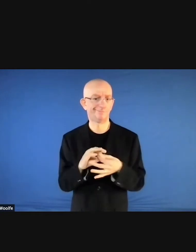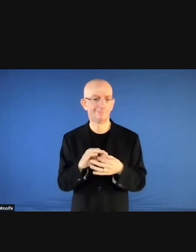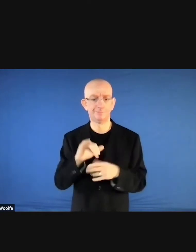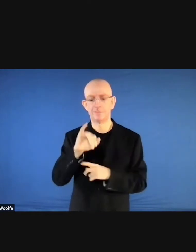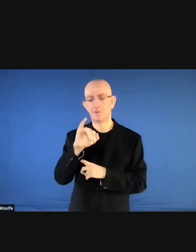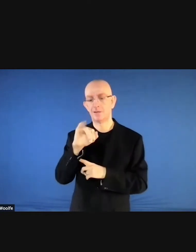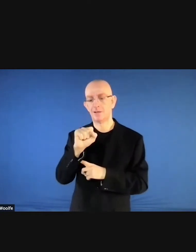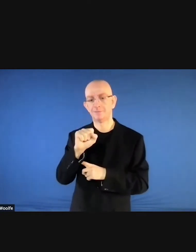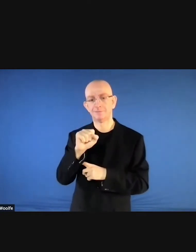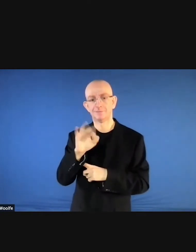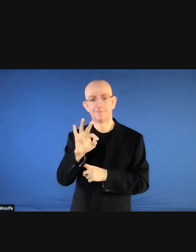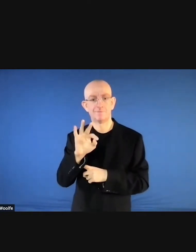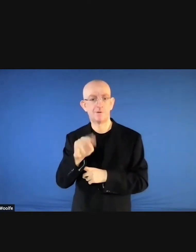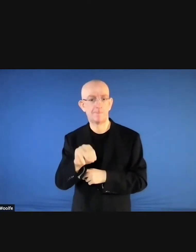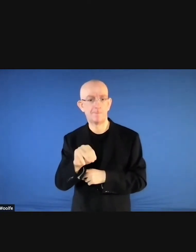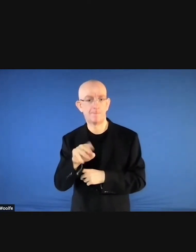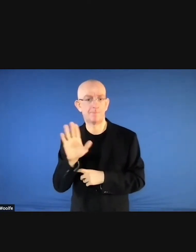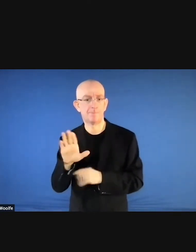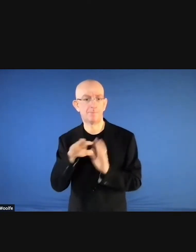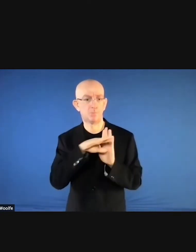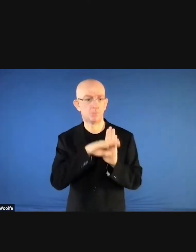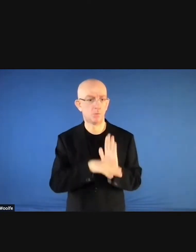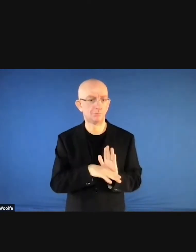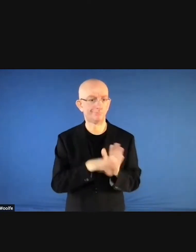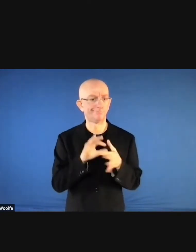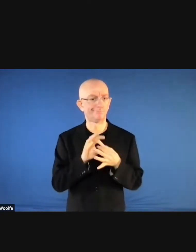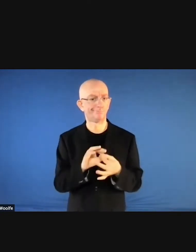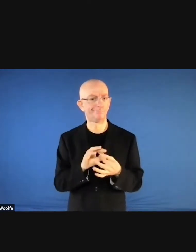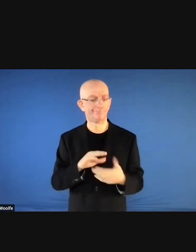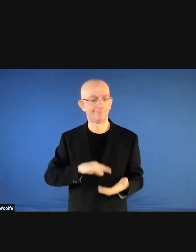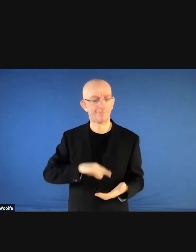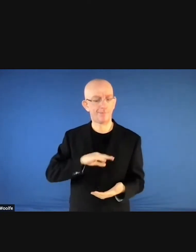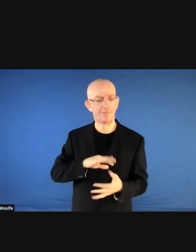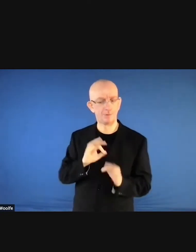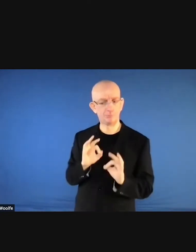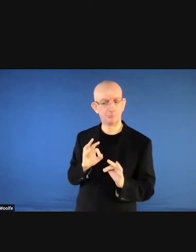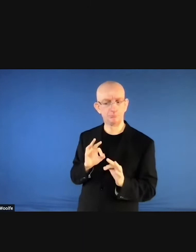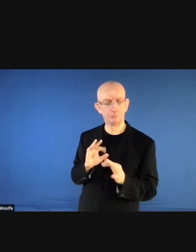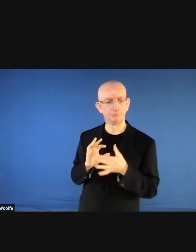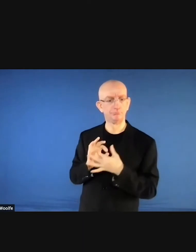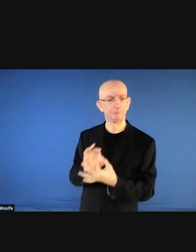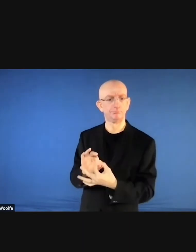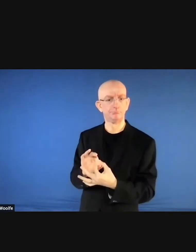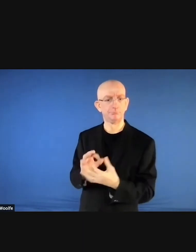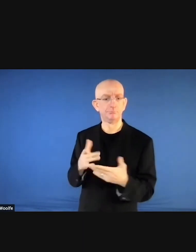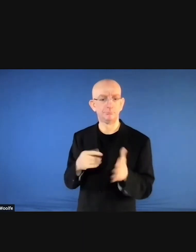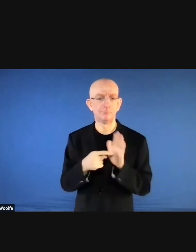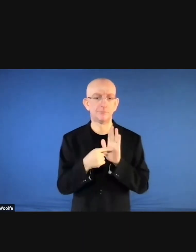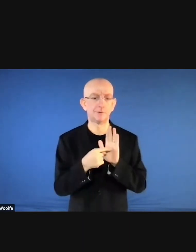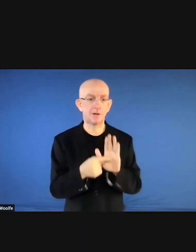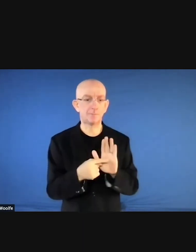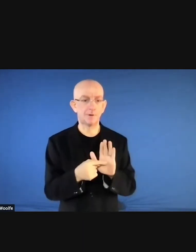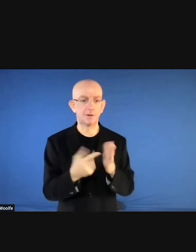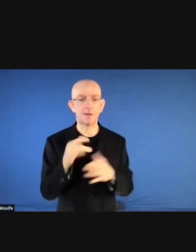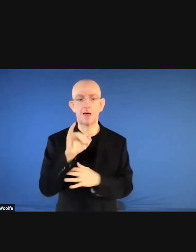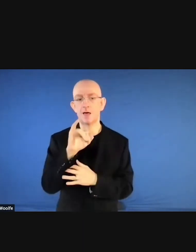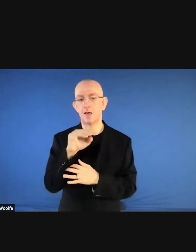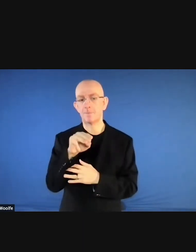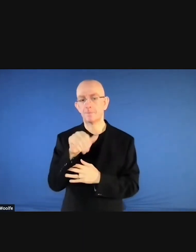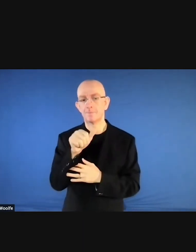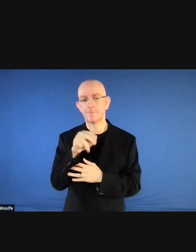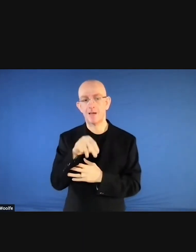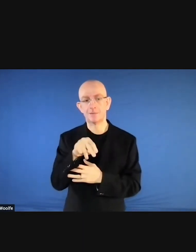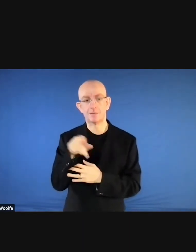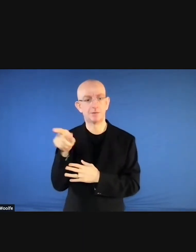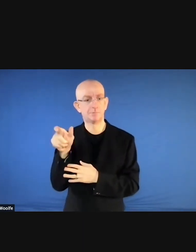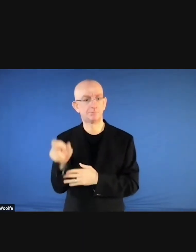Egypt writing, why a new code of ethics? Why don't we follow the many codes of ethics that are